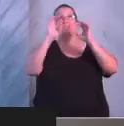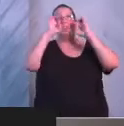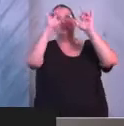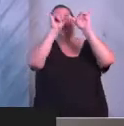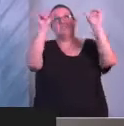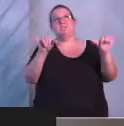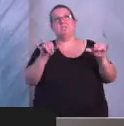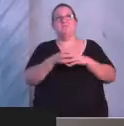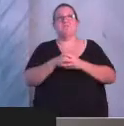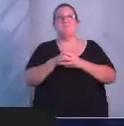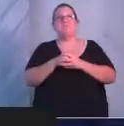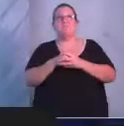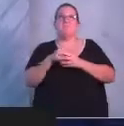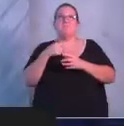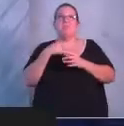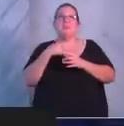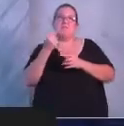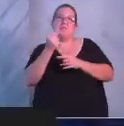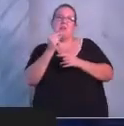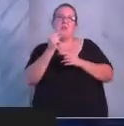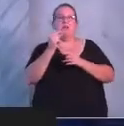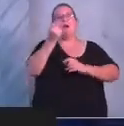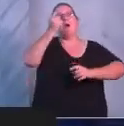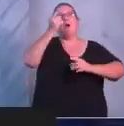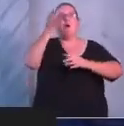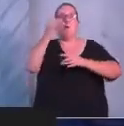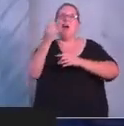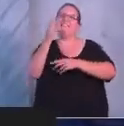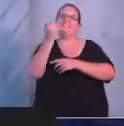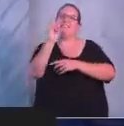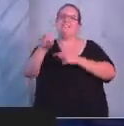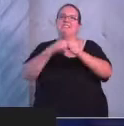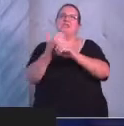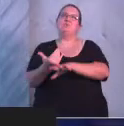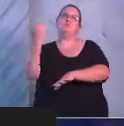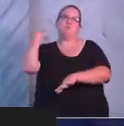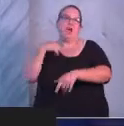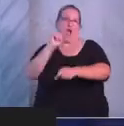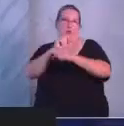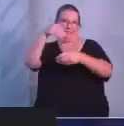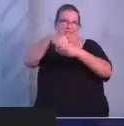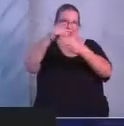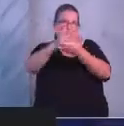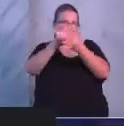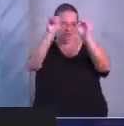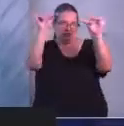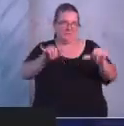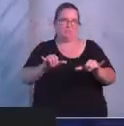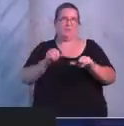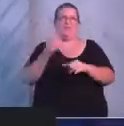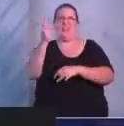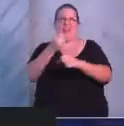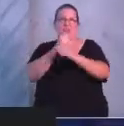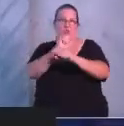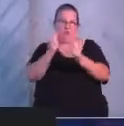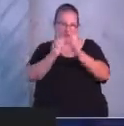bit of a bird's eye view, having worked in it at one point in time over 17 years ago, for about 8 years working with children. This